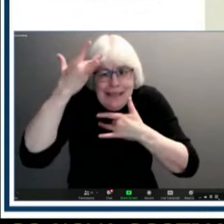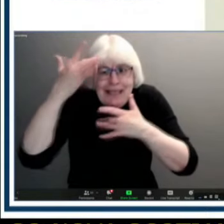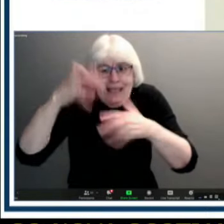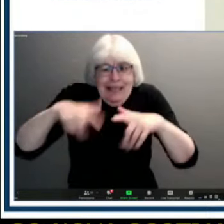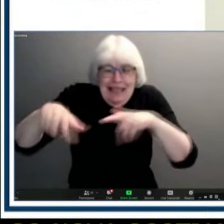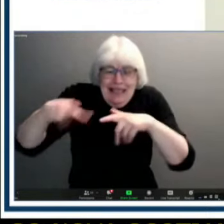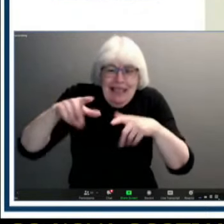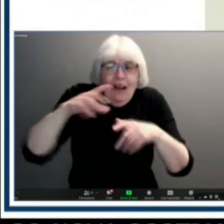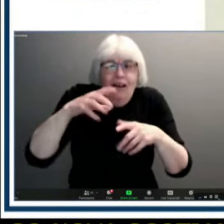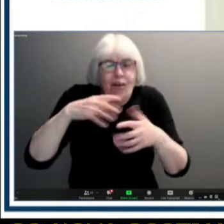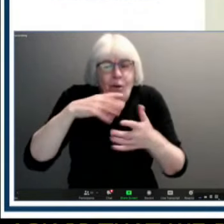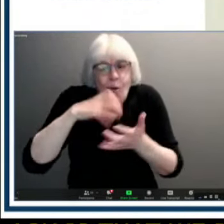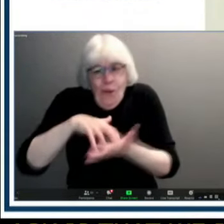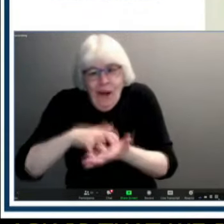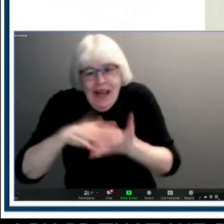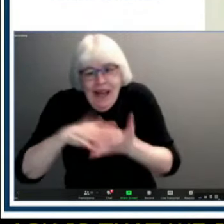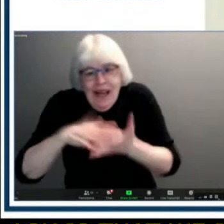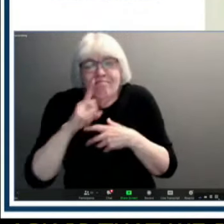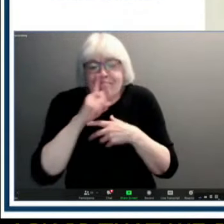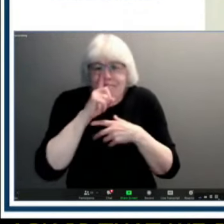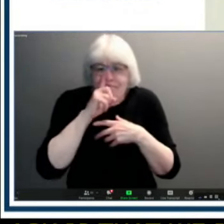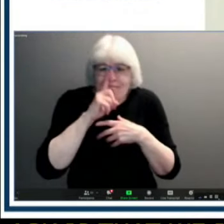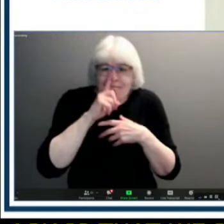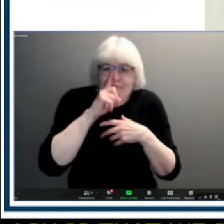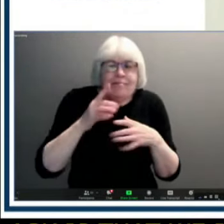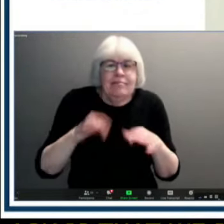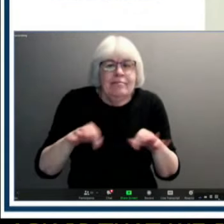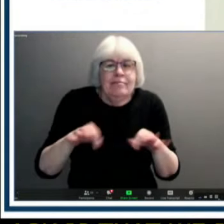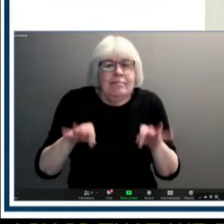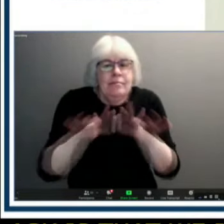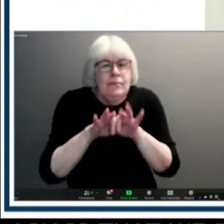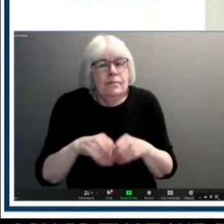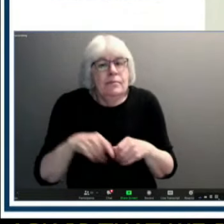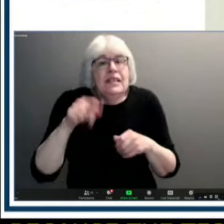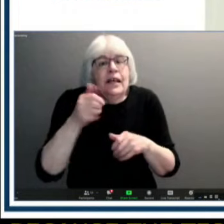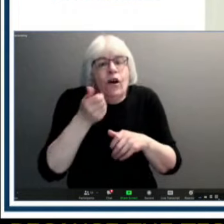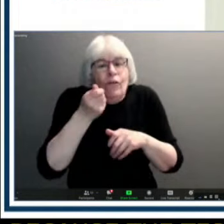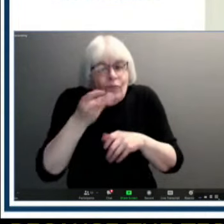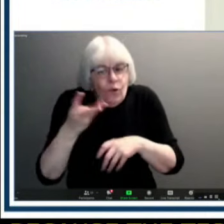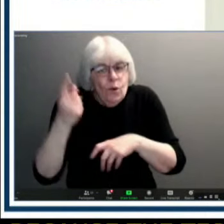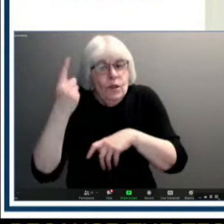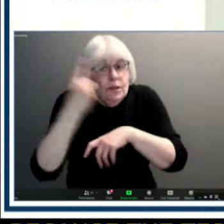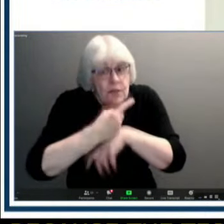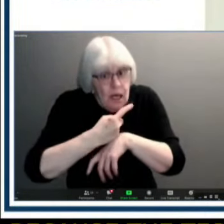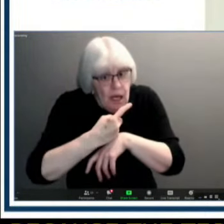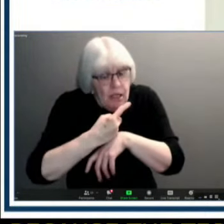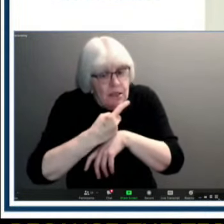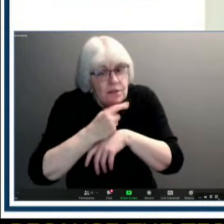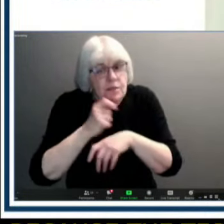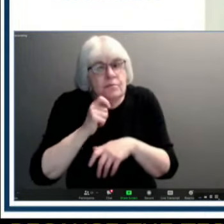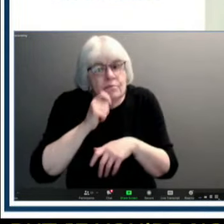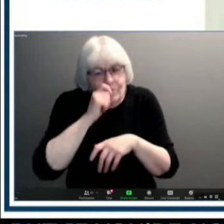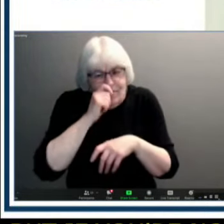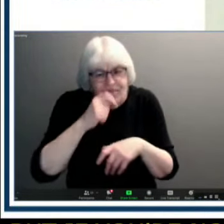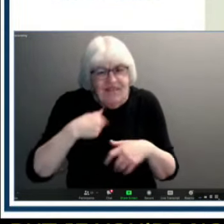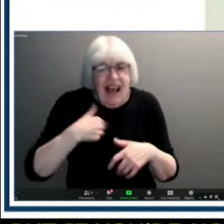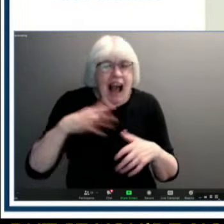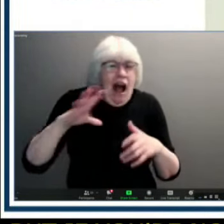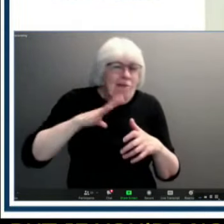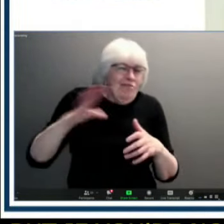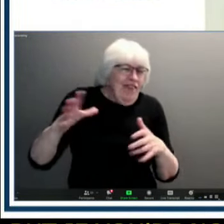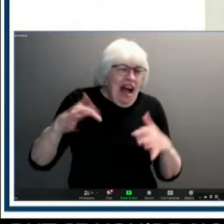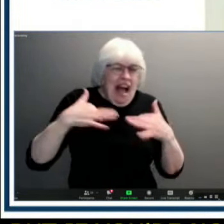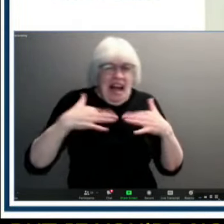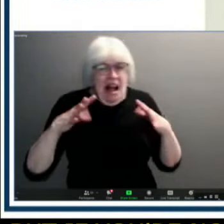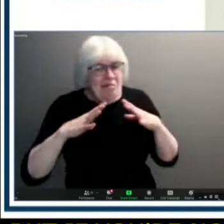not testing at the appropriate time, it's a false sense of security, and there's no room for a false sense of security in this environment